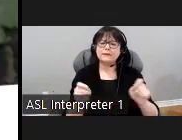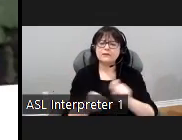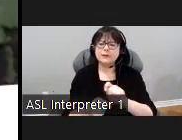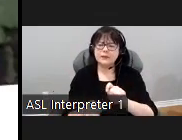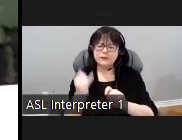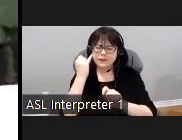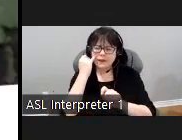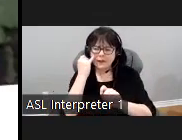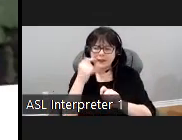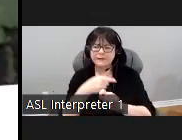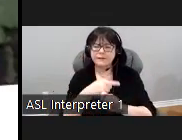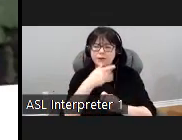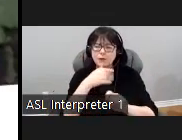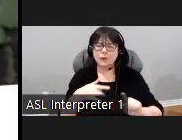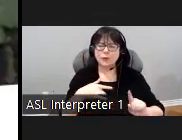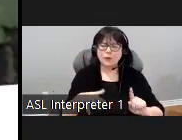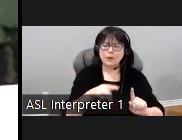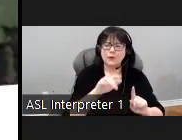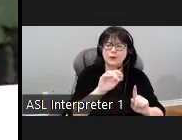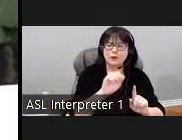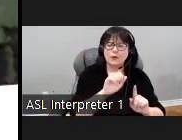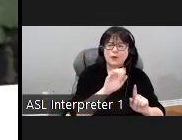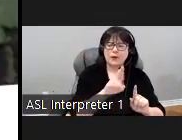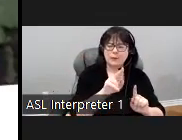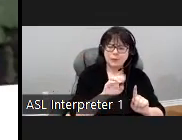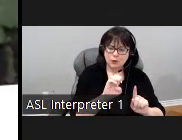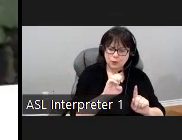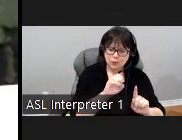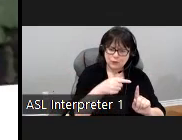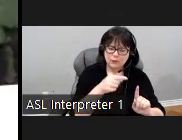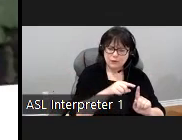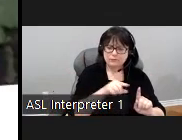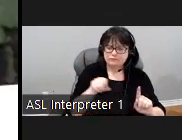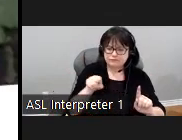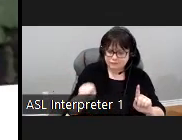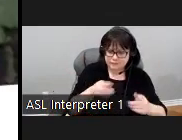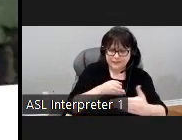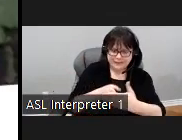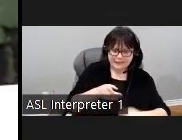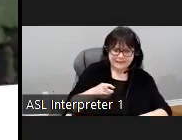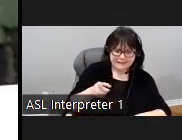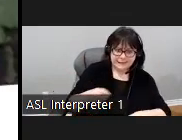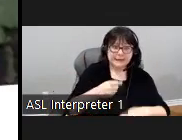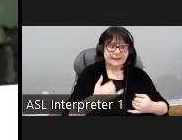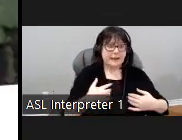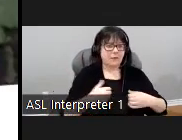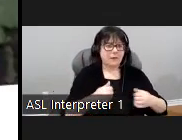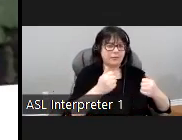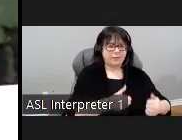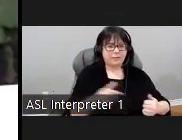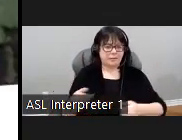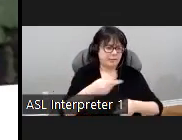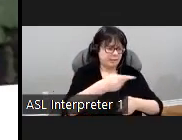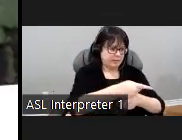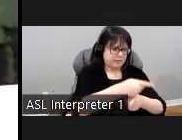abuser is the caregiver, when the victim is the caregiver? How prepared are people in healthcare, other sectors as well, to be able